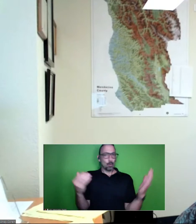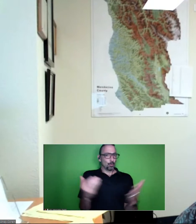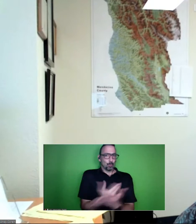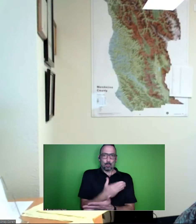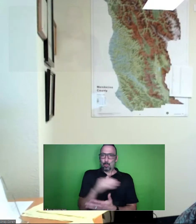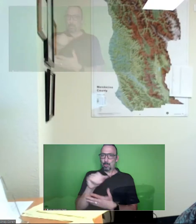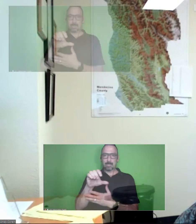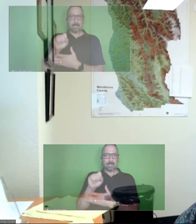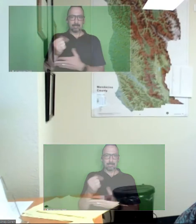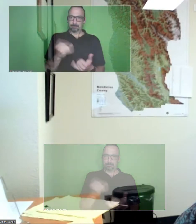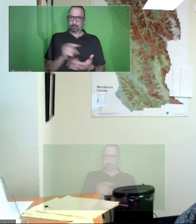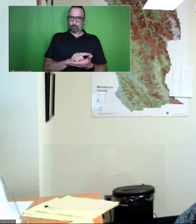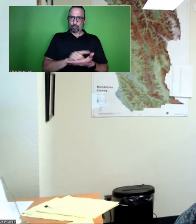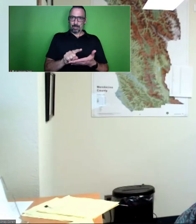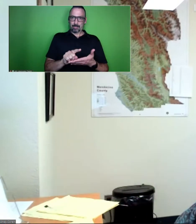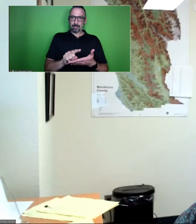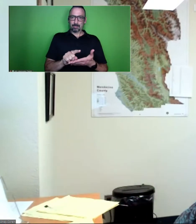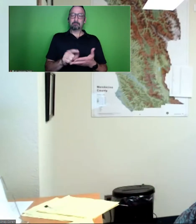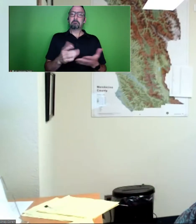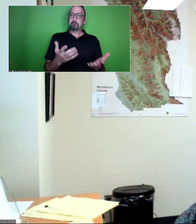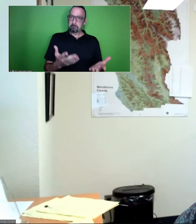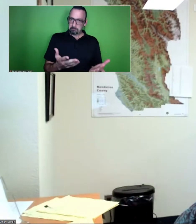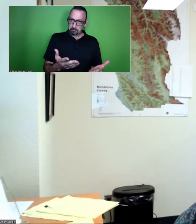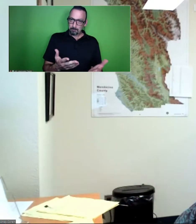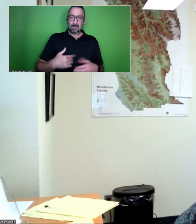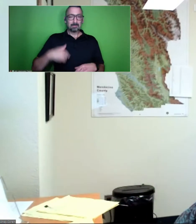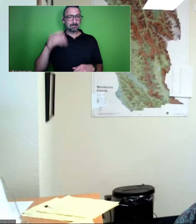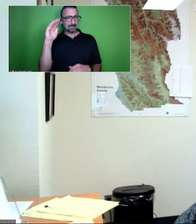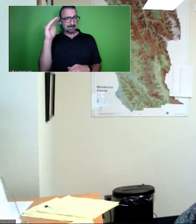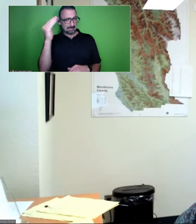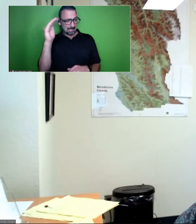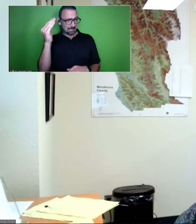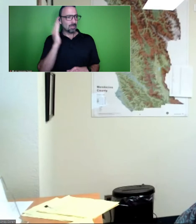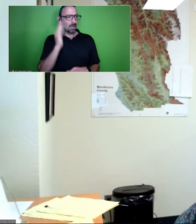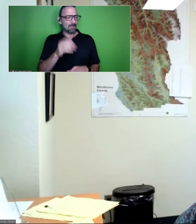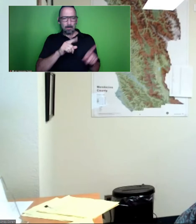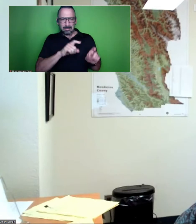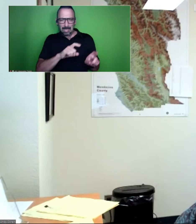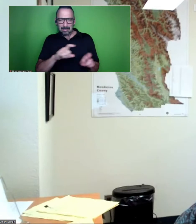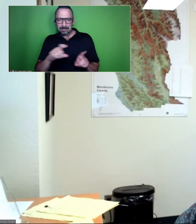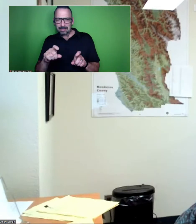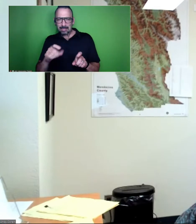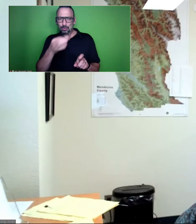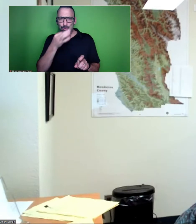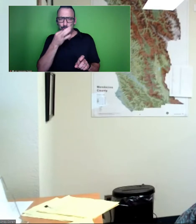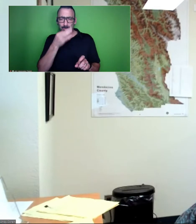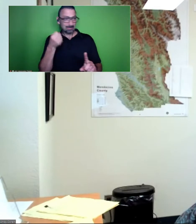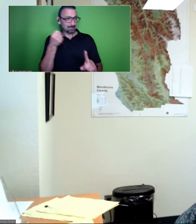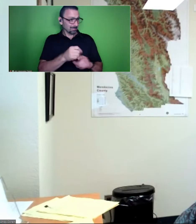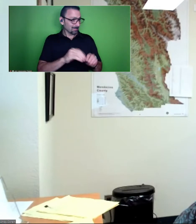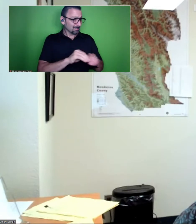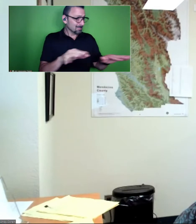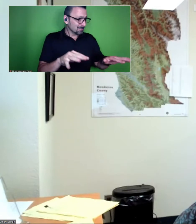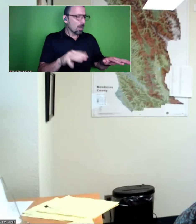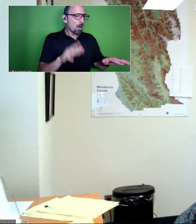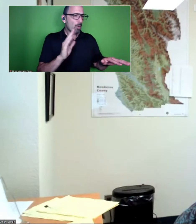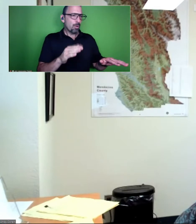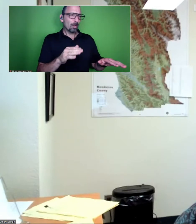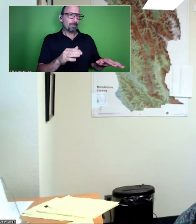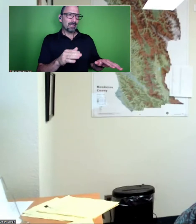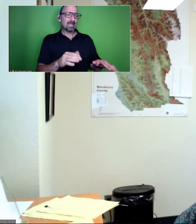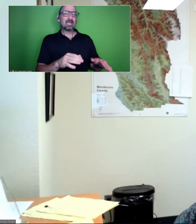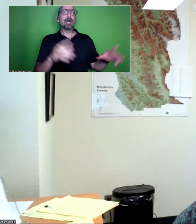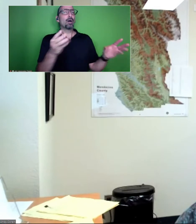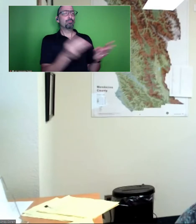week, and I think that they will probably be testing out of this outbreak in the next week or so. We do have